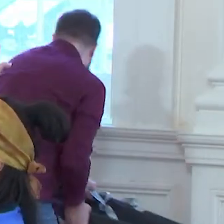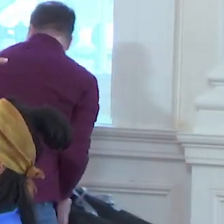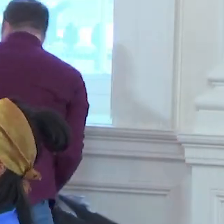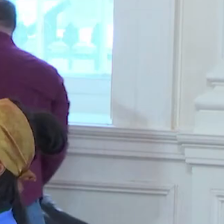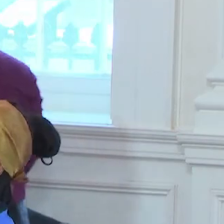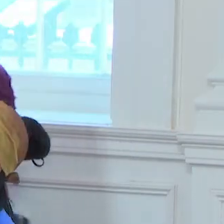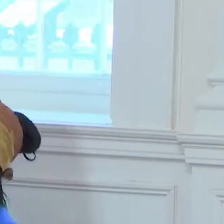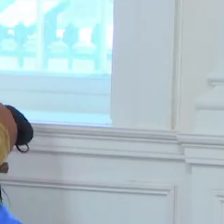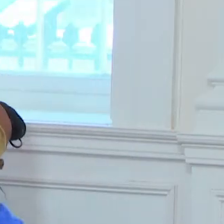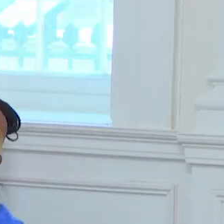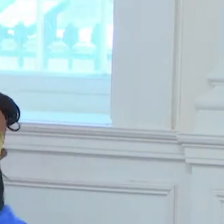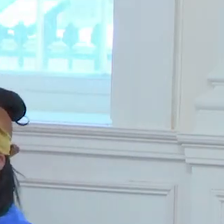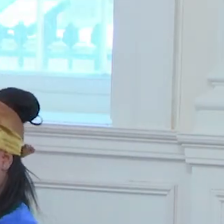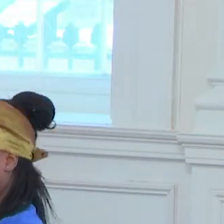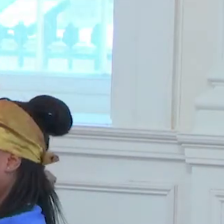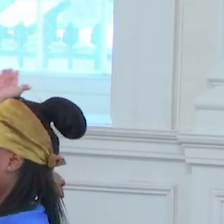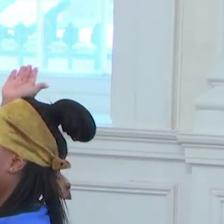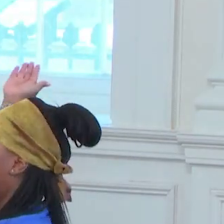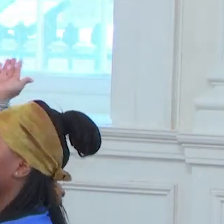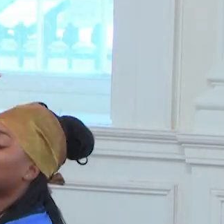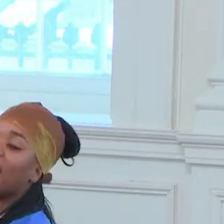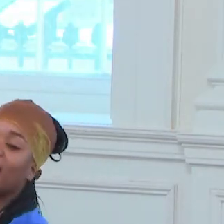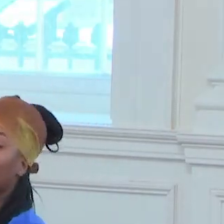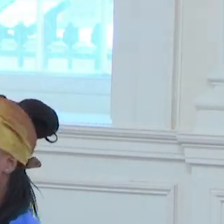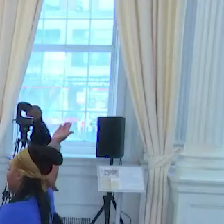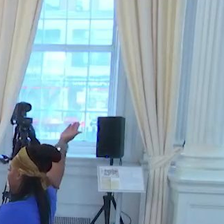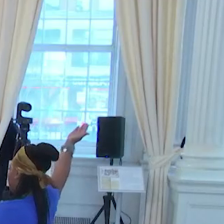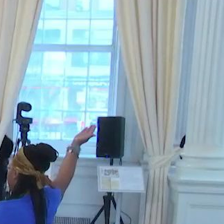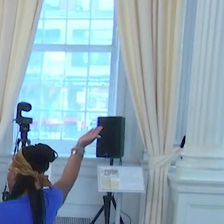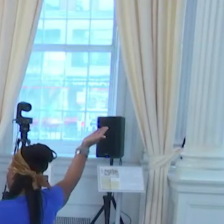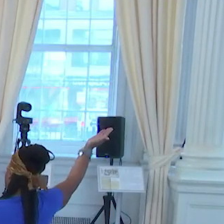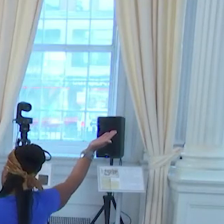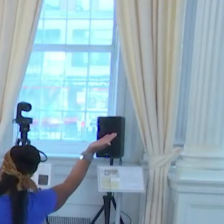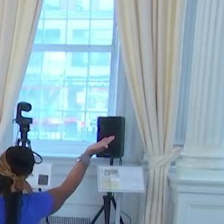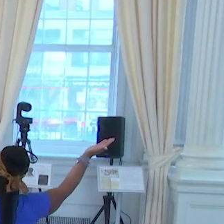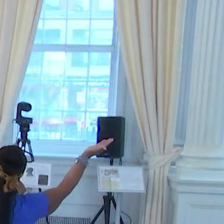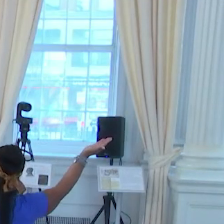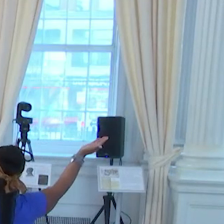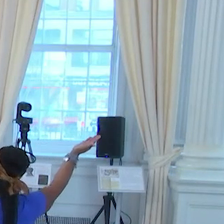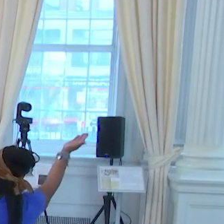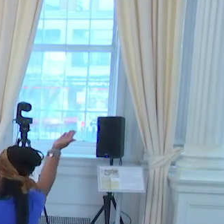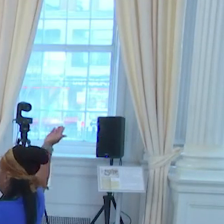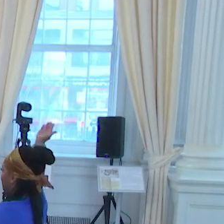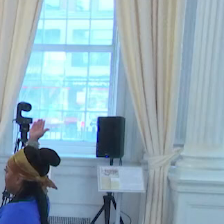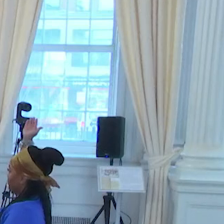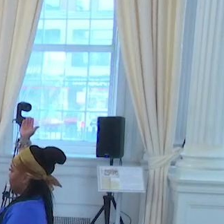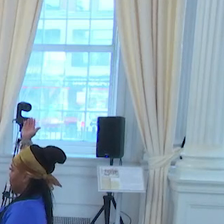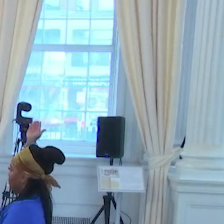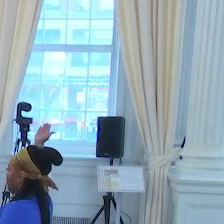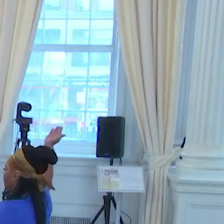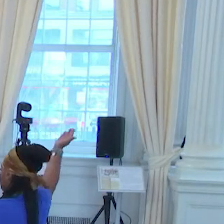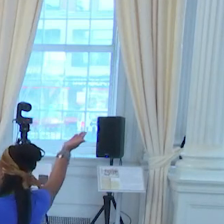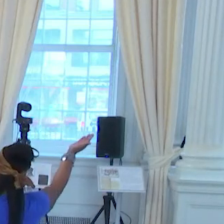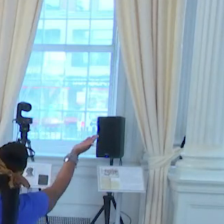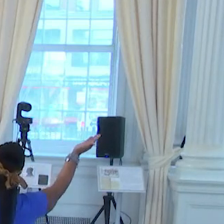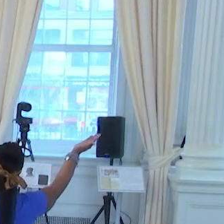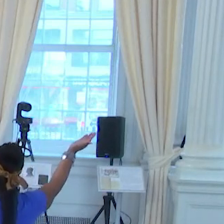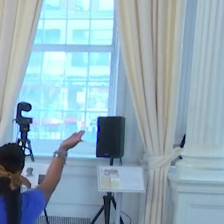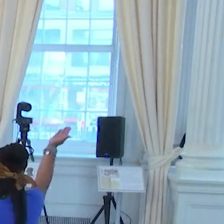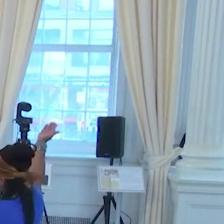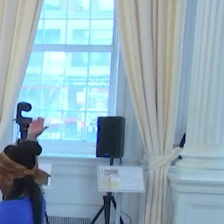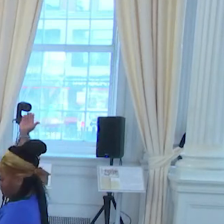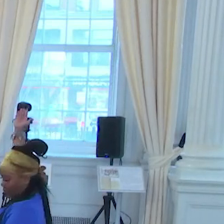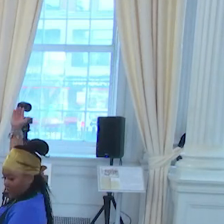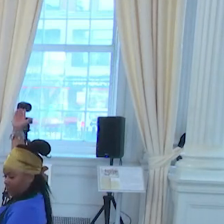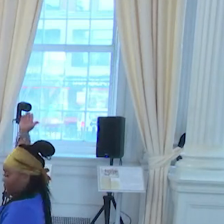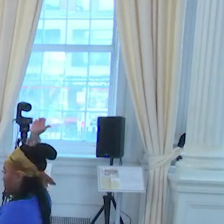Ashe. Ashe. Ashe. Ashe. Ashe is a word of supplication.